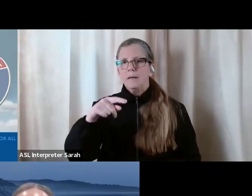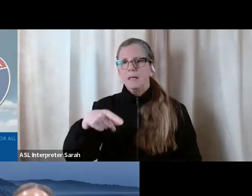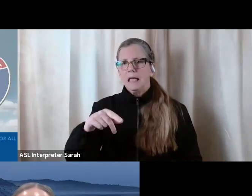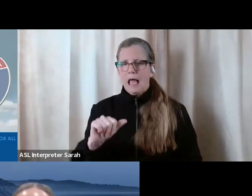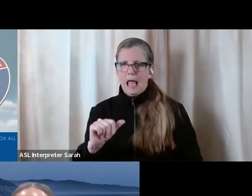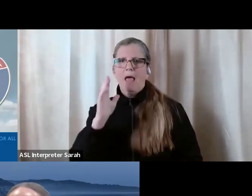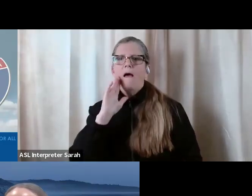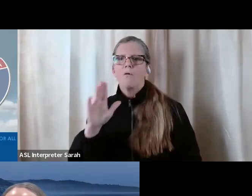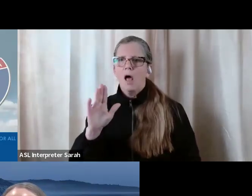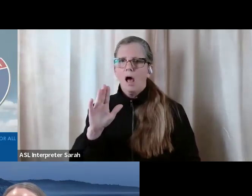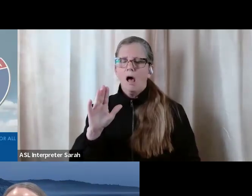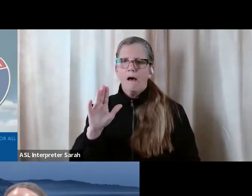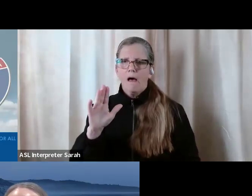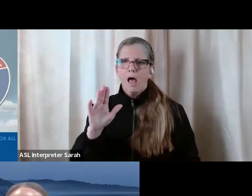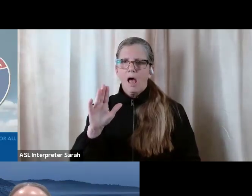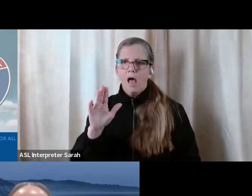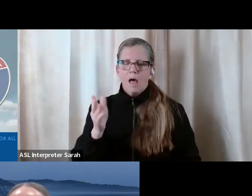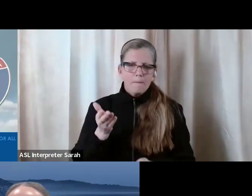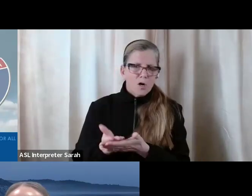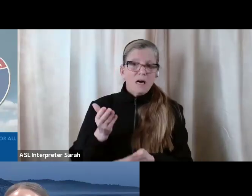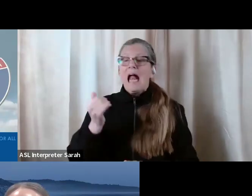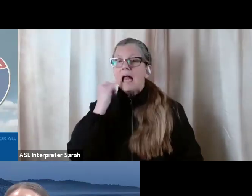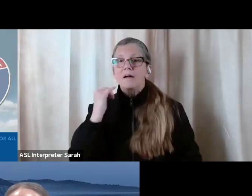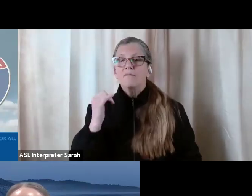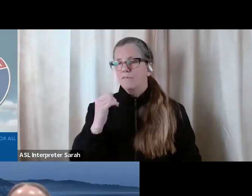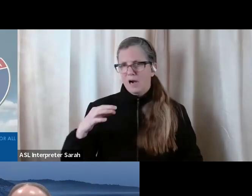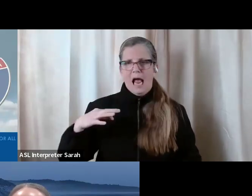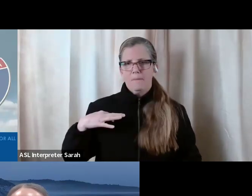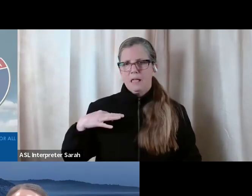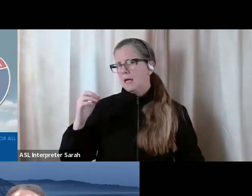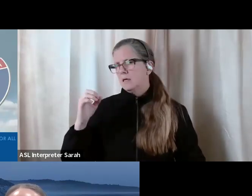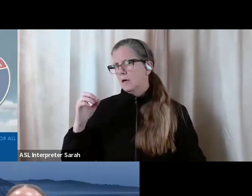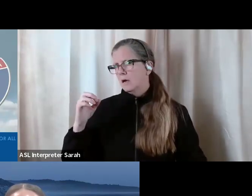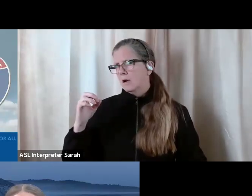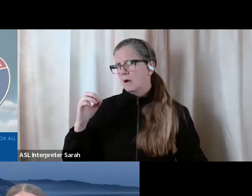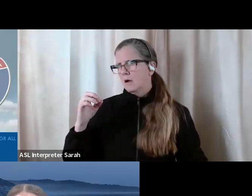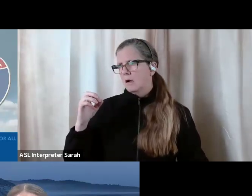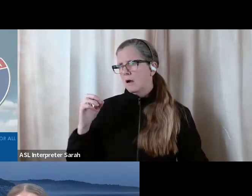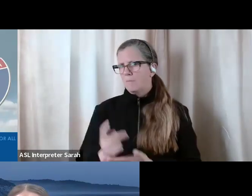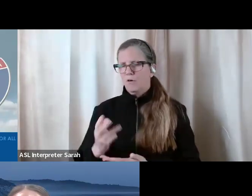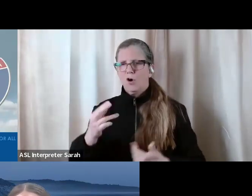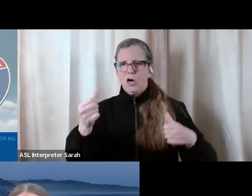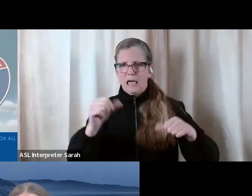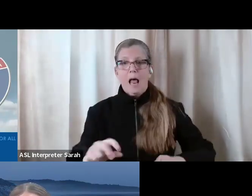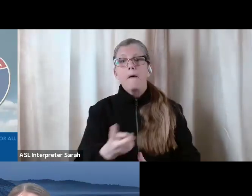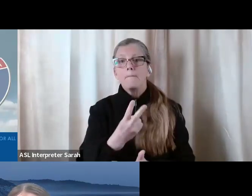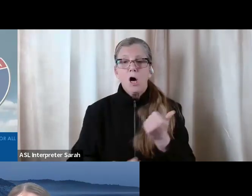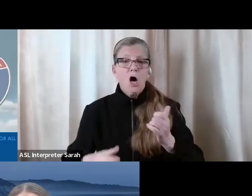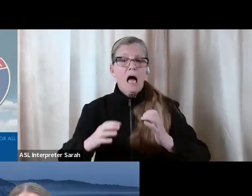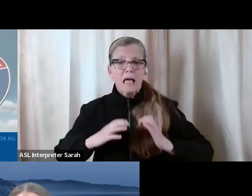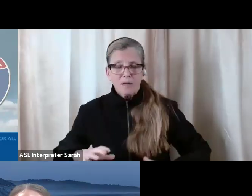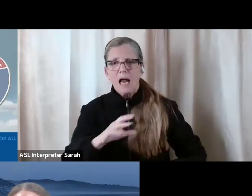confirm once, like, if their application has been approved or denied, both the customer and the service provider will get